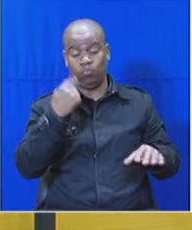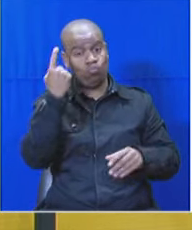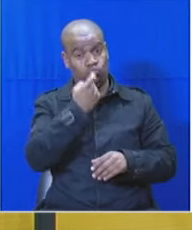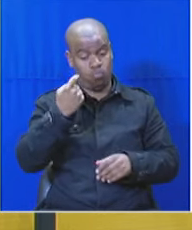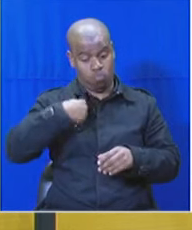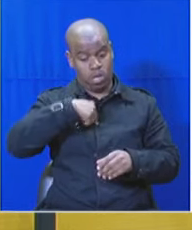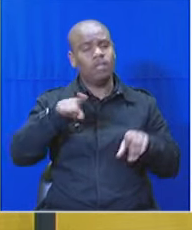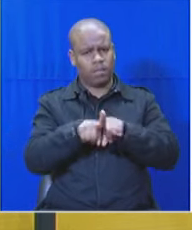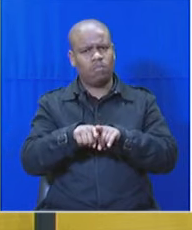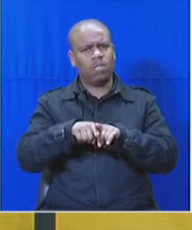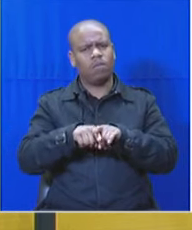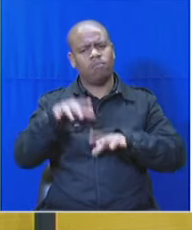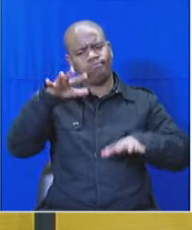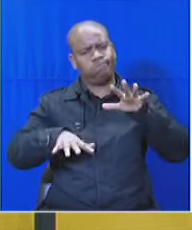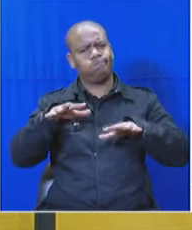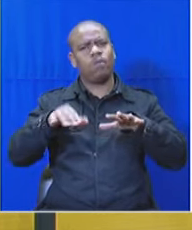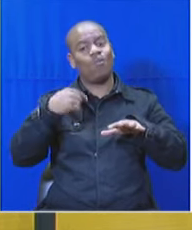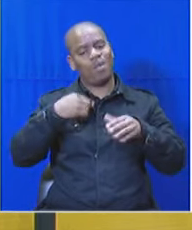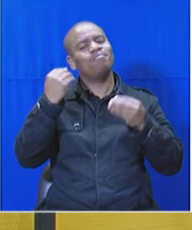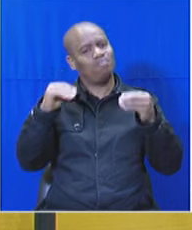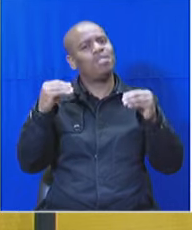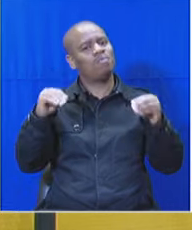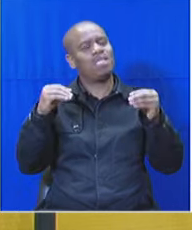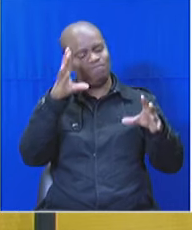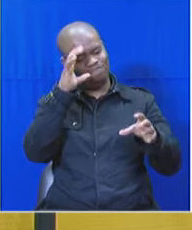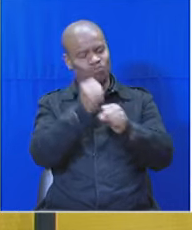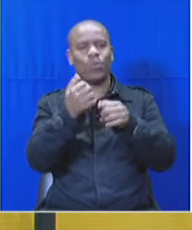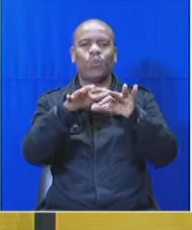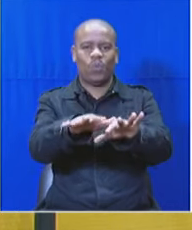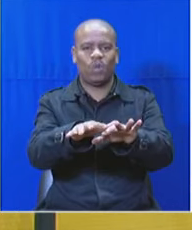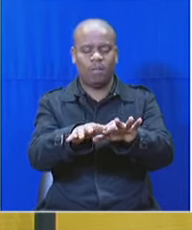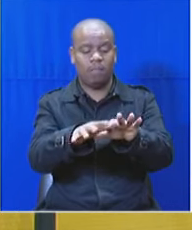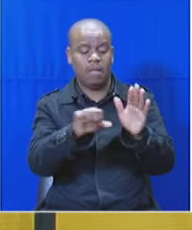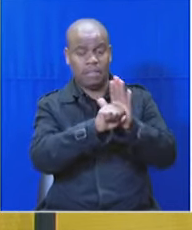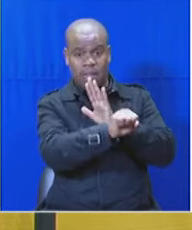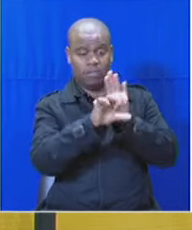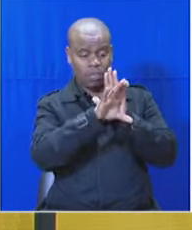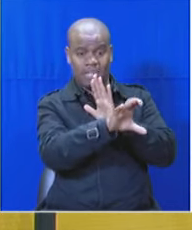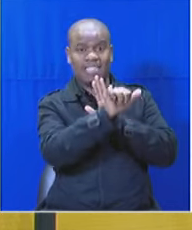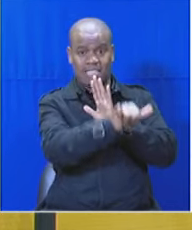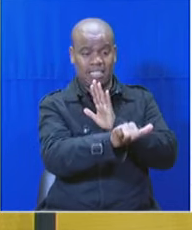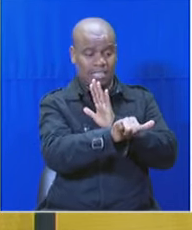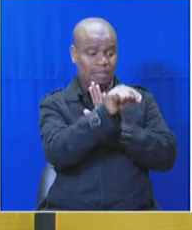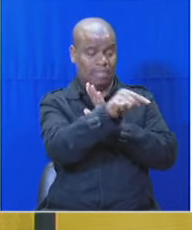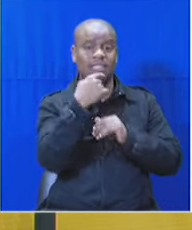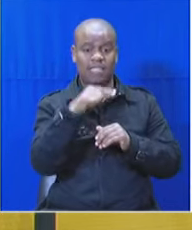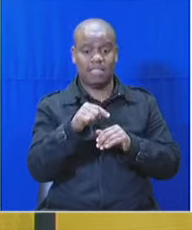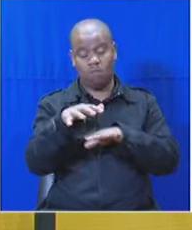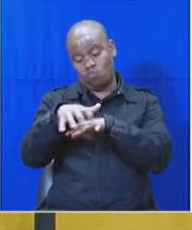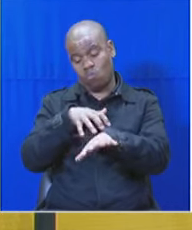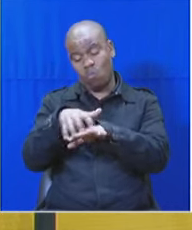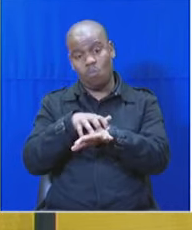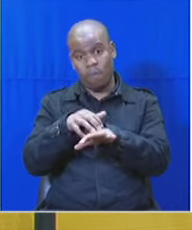are busy implementing it. Chapter 6 of the NDP sets a target of transferring 20% of agricultural